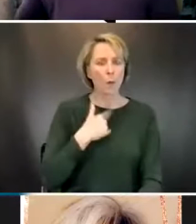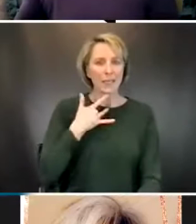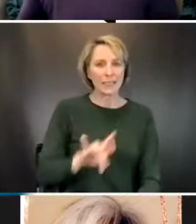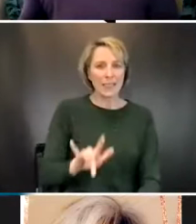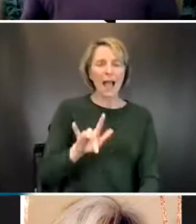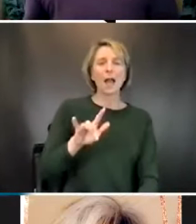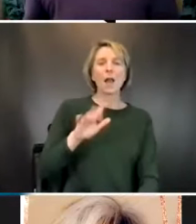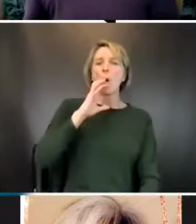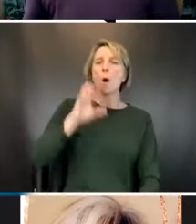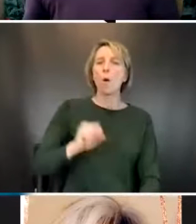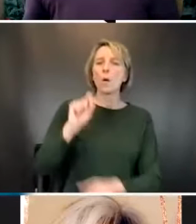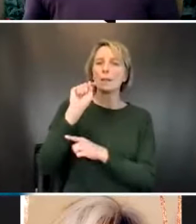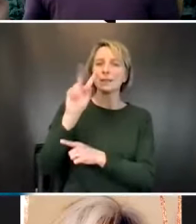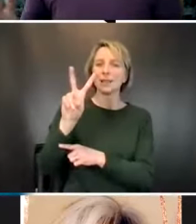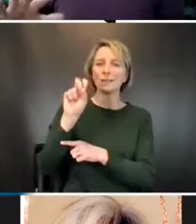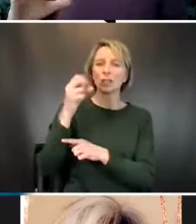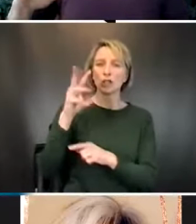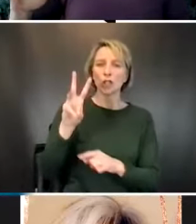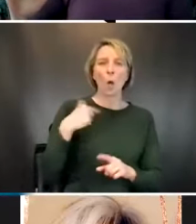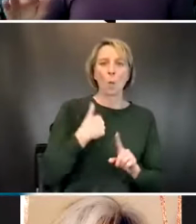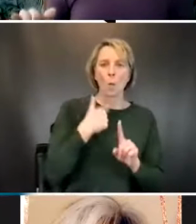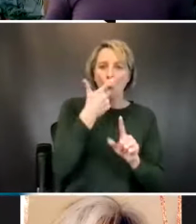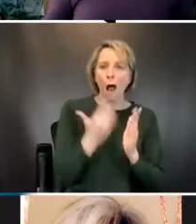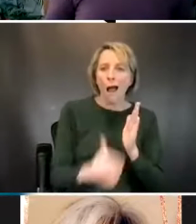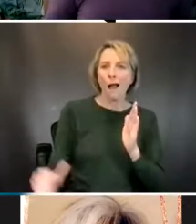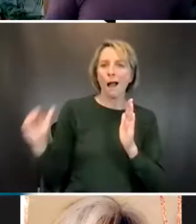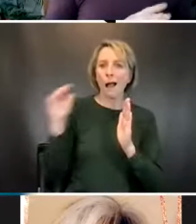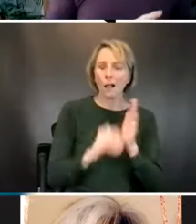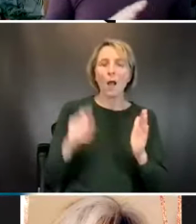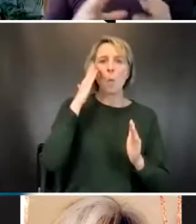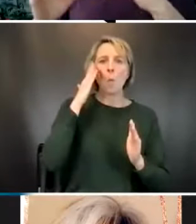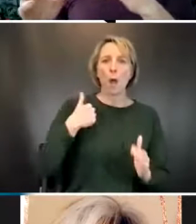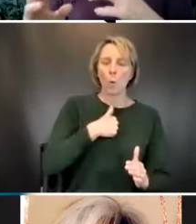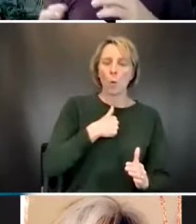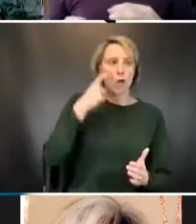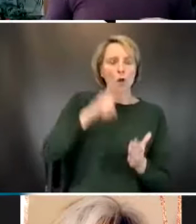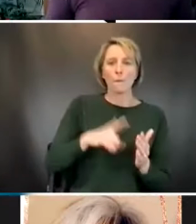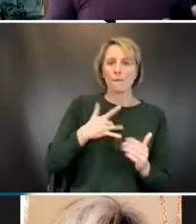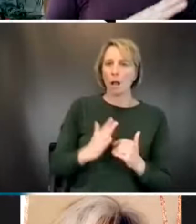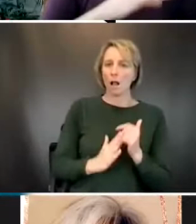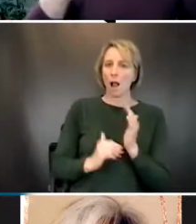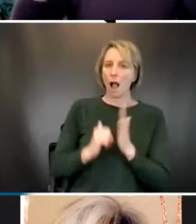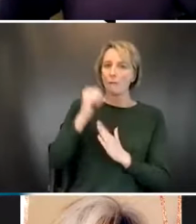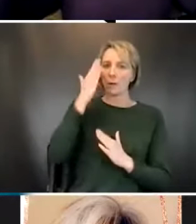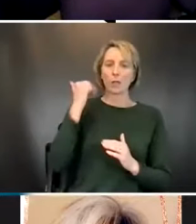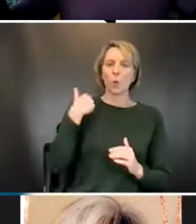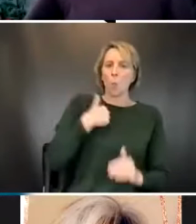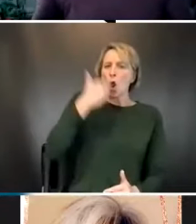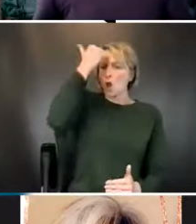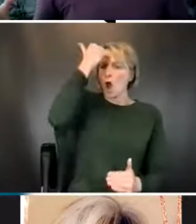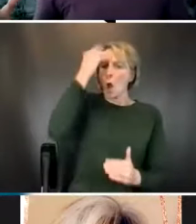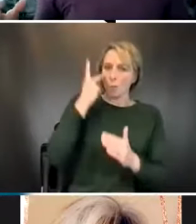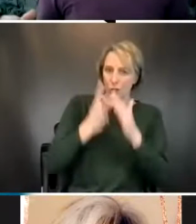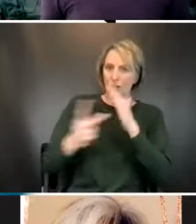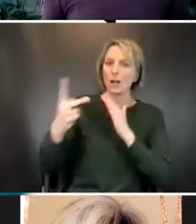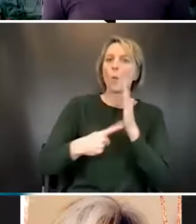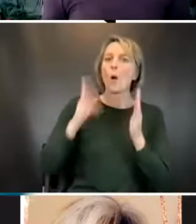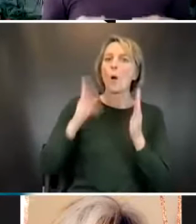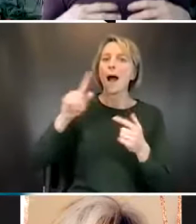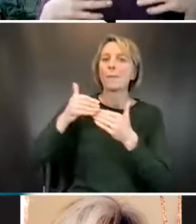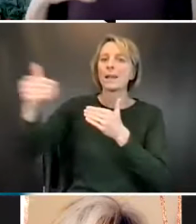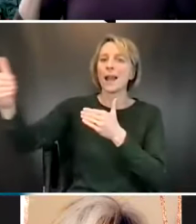what's going to happen next. So right now in this pandemic, and as Jennifer was saying, I don't know what the schedule is going